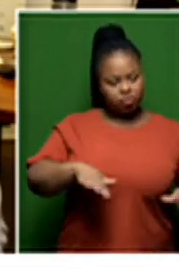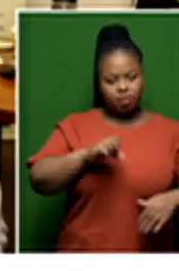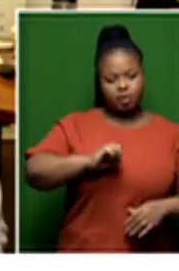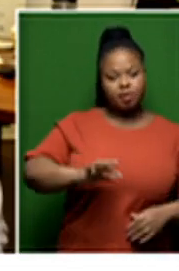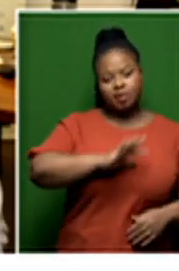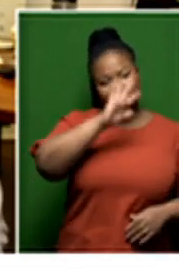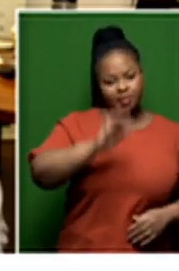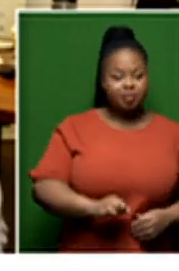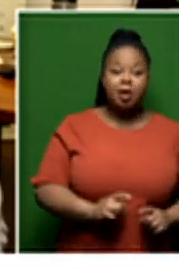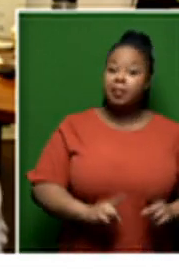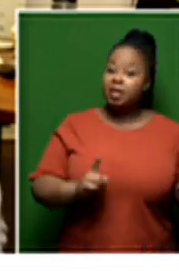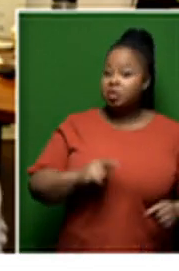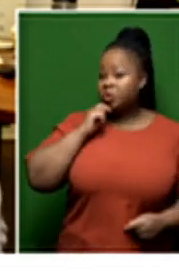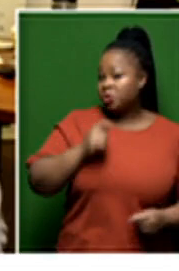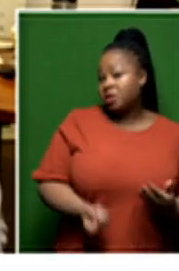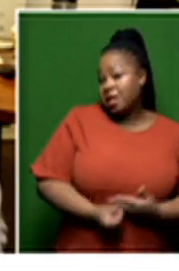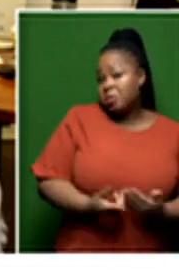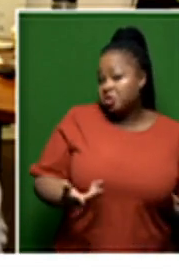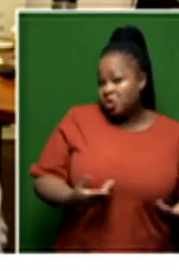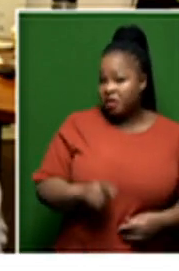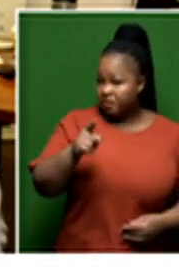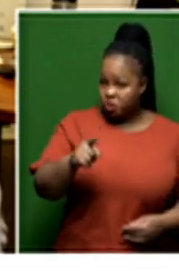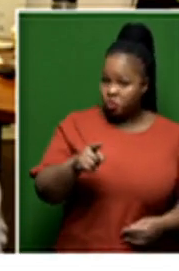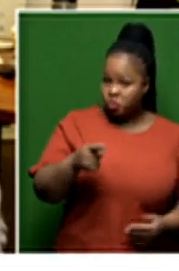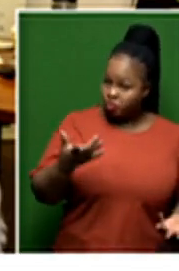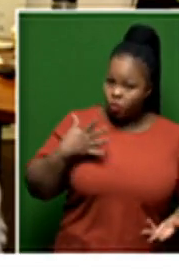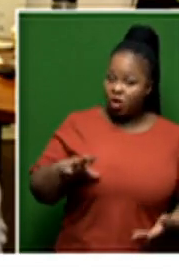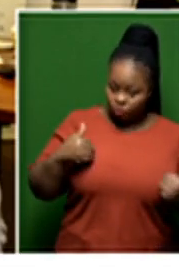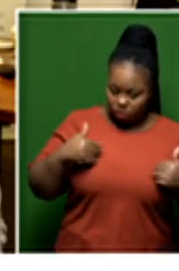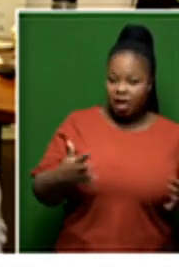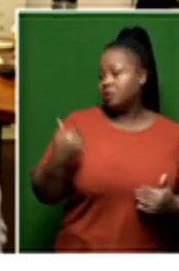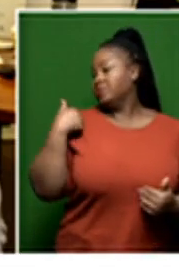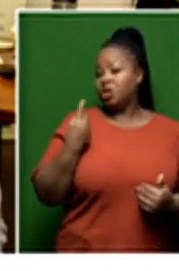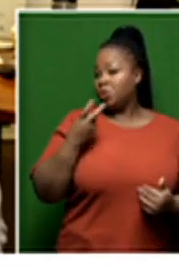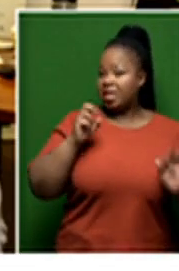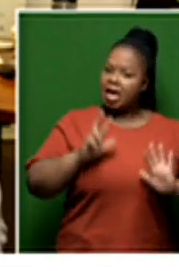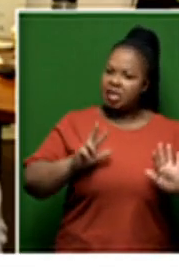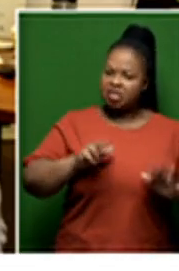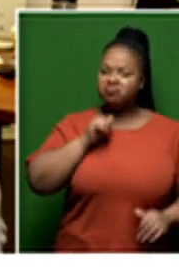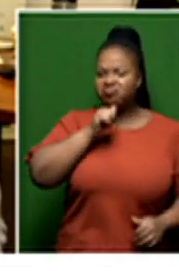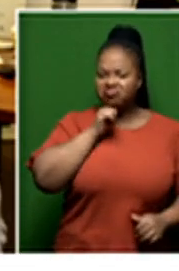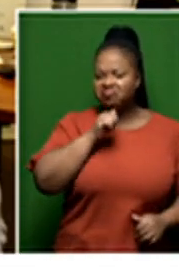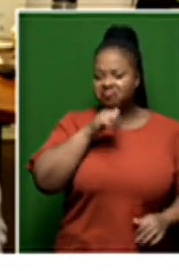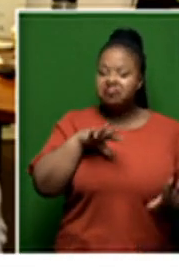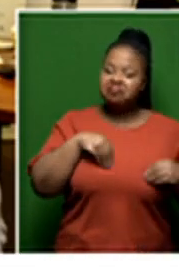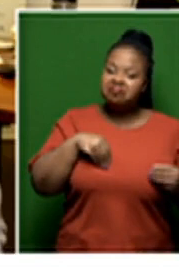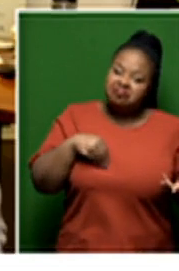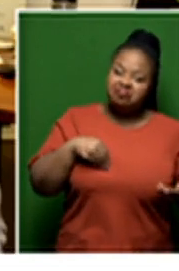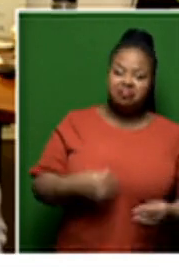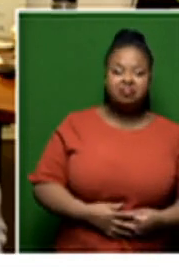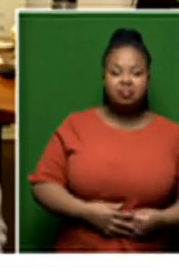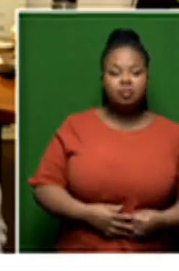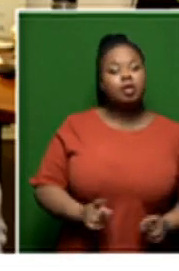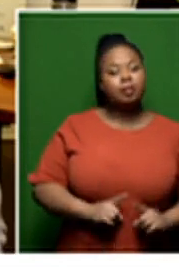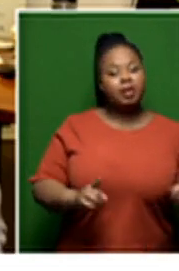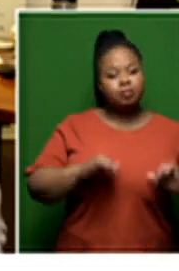Africa. But be that as it may, if that is the point at which you want to start picking it up, we can work with that for now. But